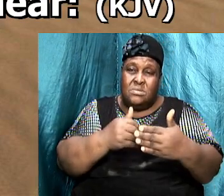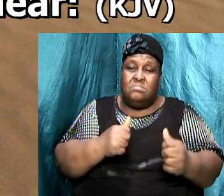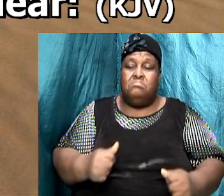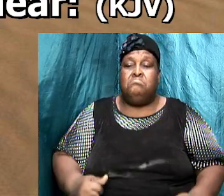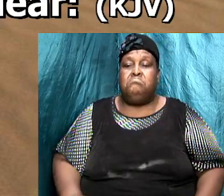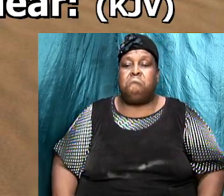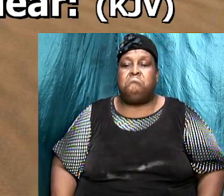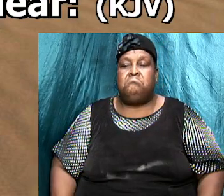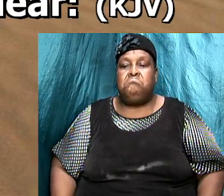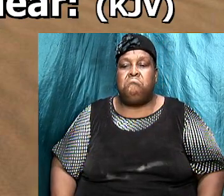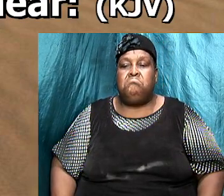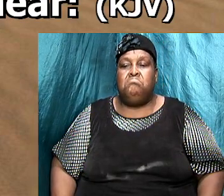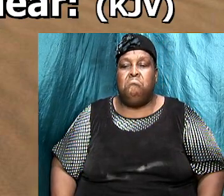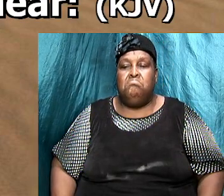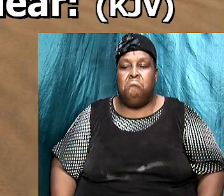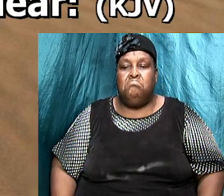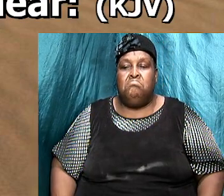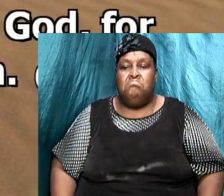near.